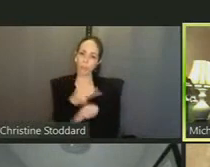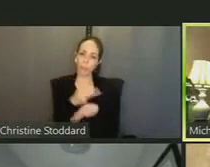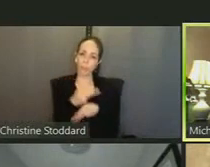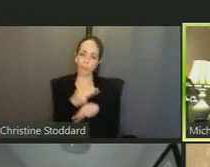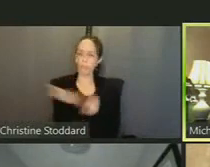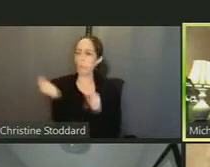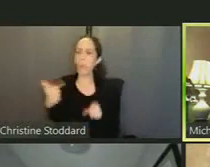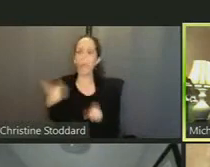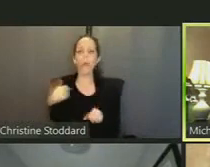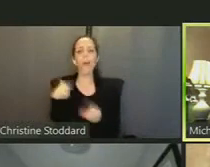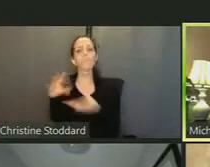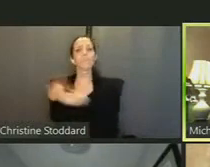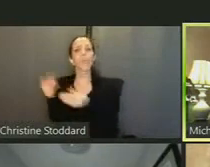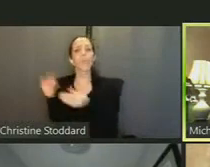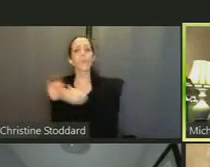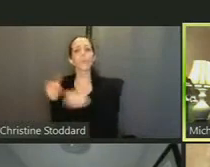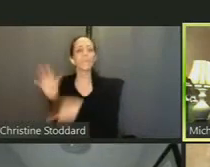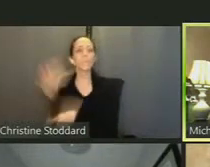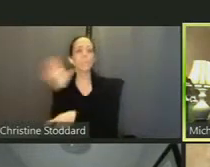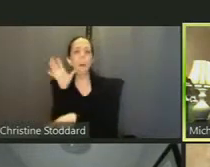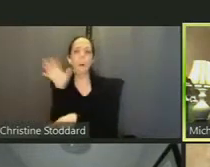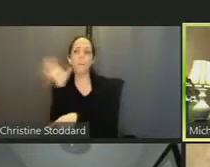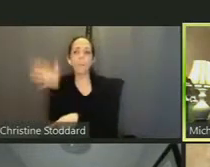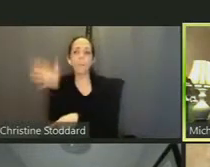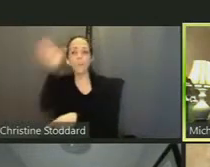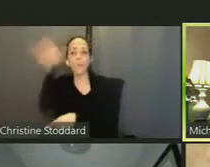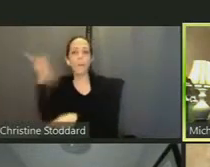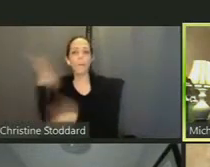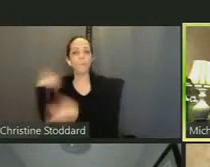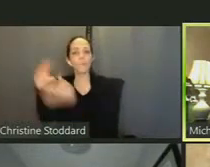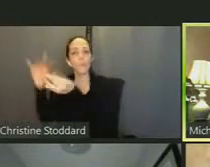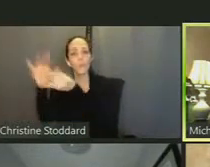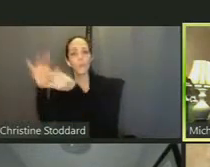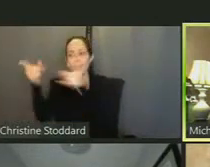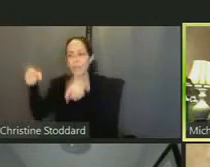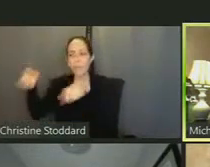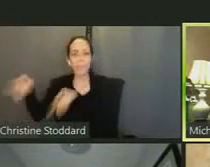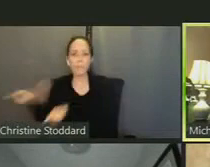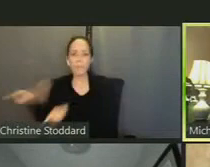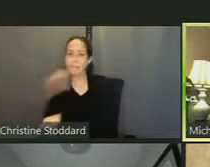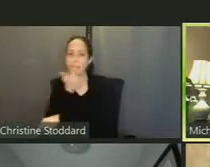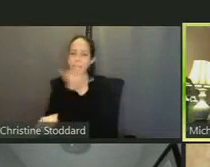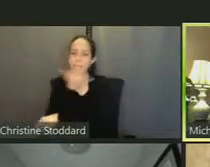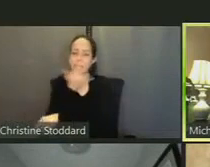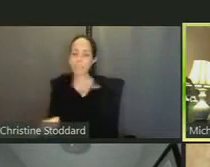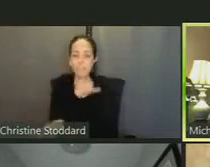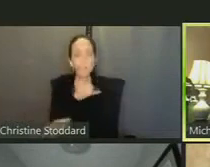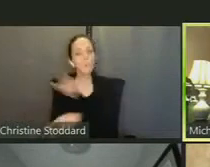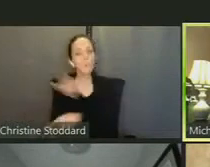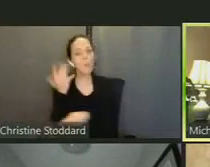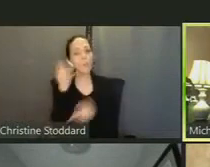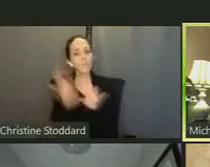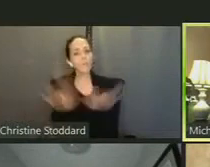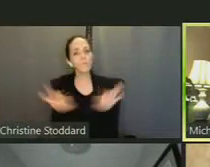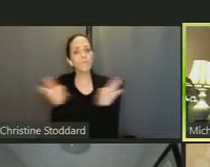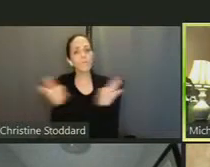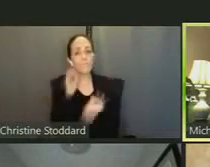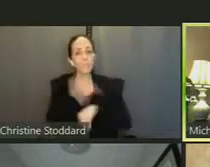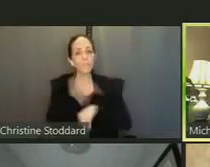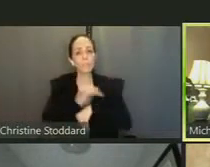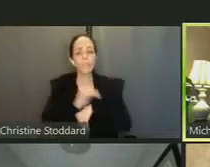parent or grandparent. And that's why I also thought it was important to hear from experts tonight who not only believe it's safe to receive the vaccine,